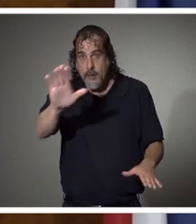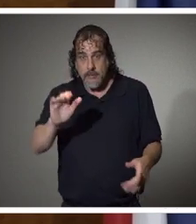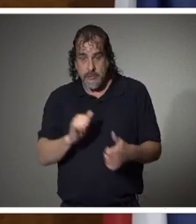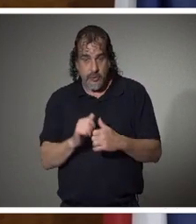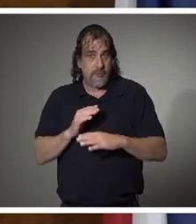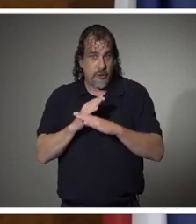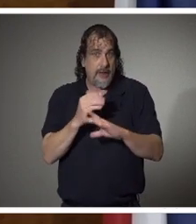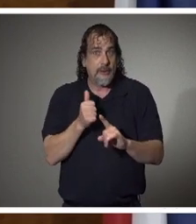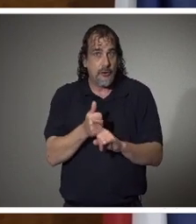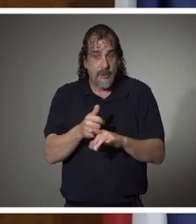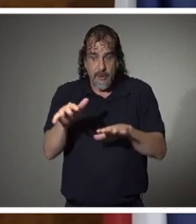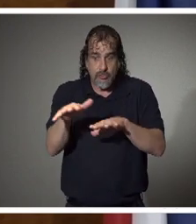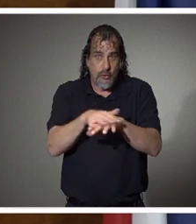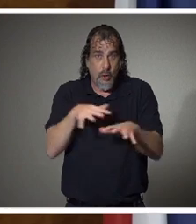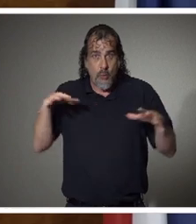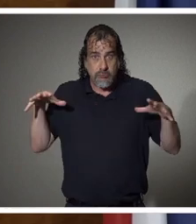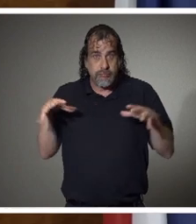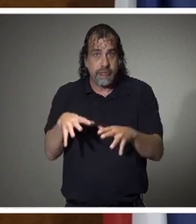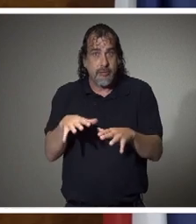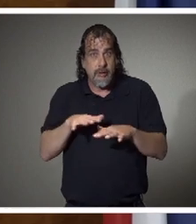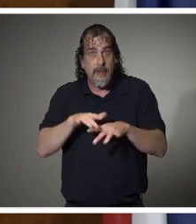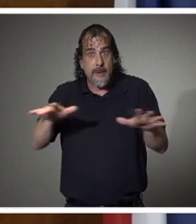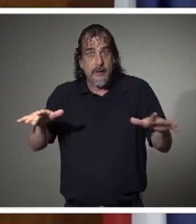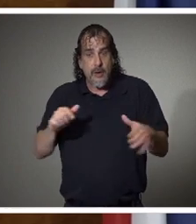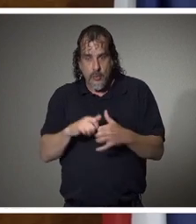slow the spread of the virus. We are